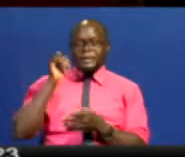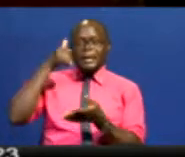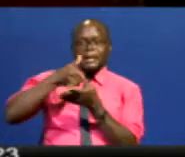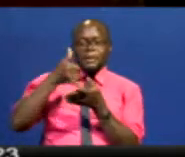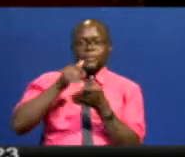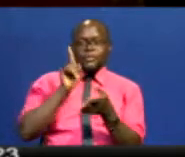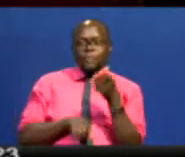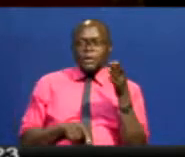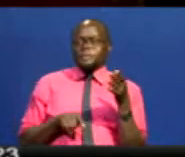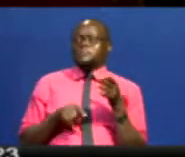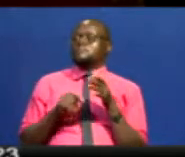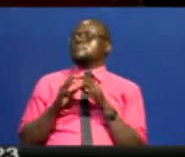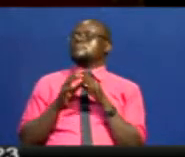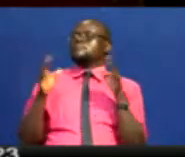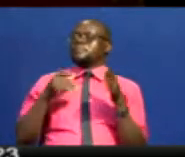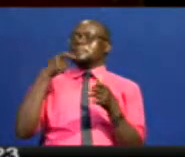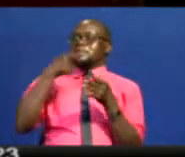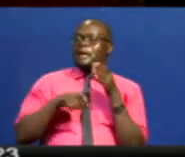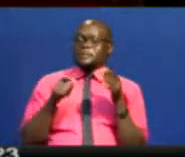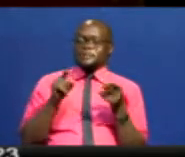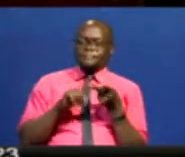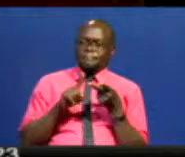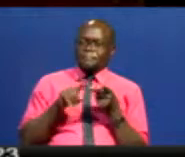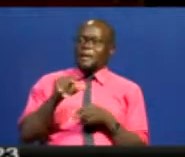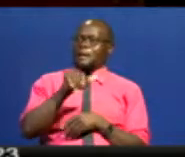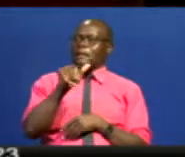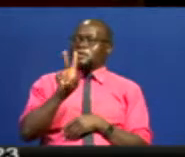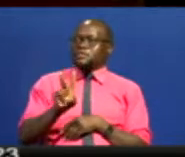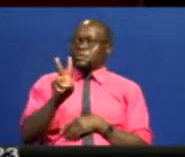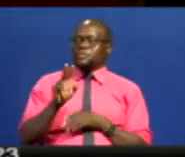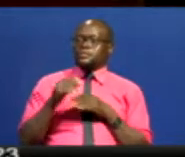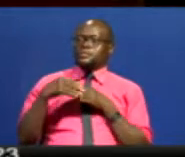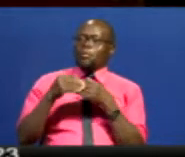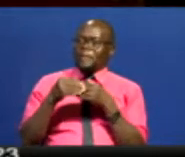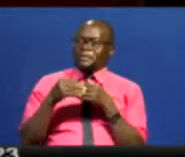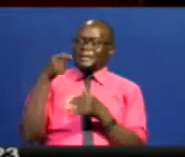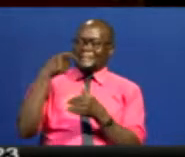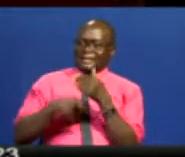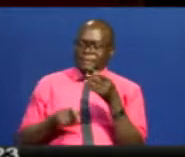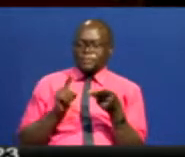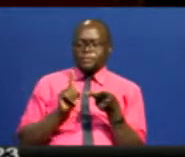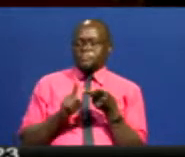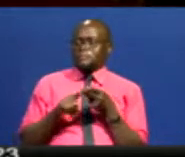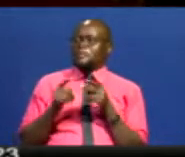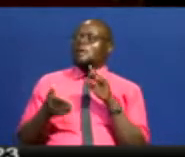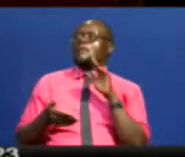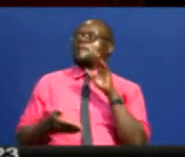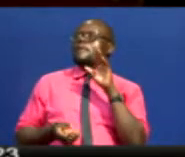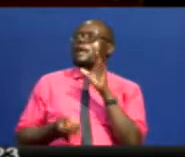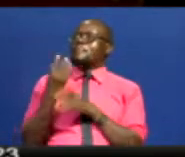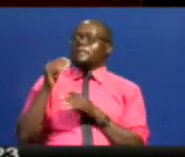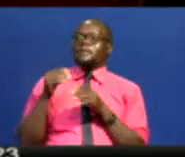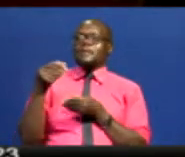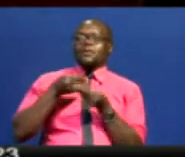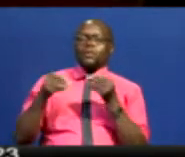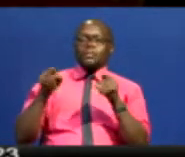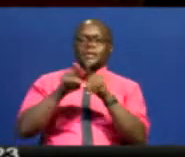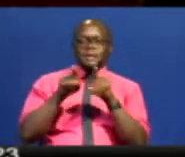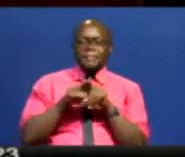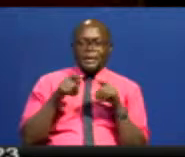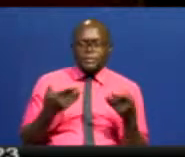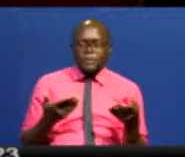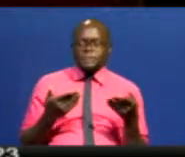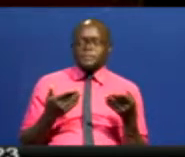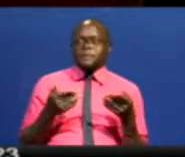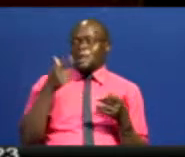1, a growing tax expenditure; 2, complexities in taxation of emerging economies such as